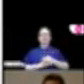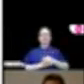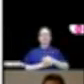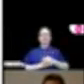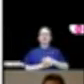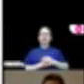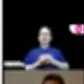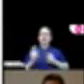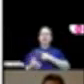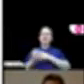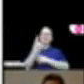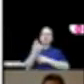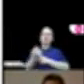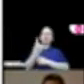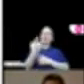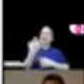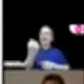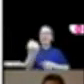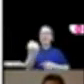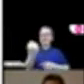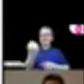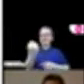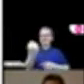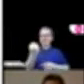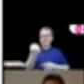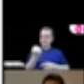that we face, because